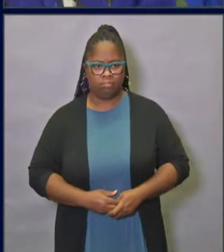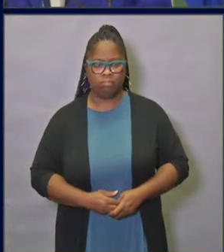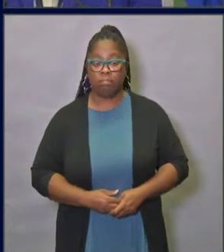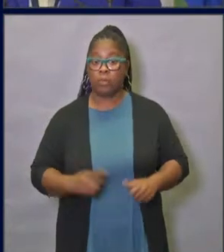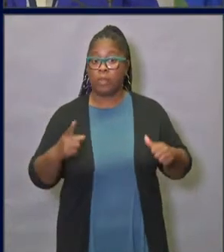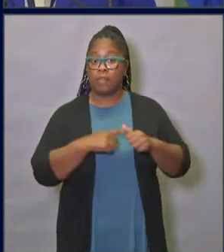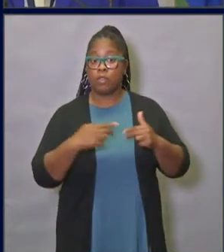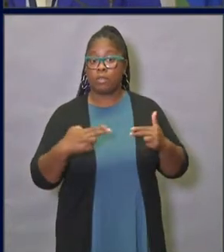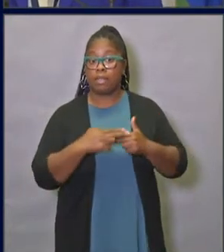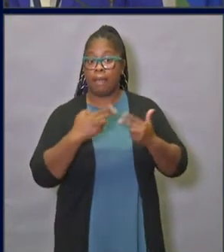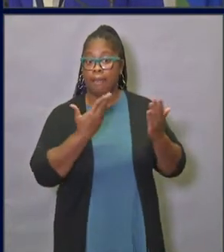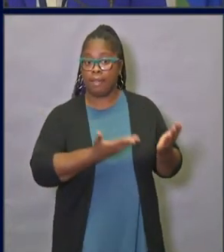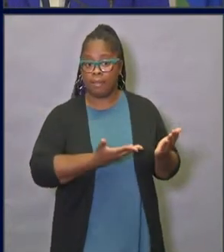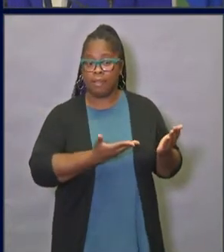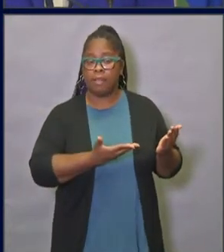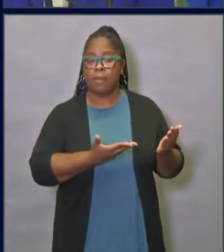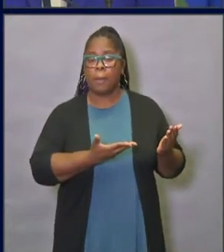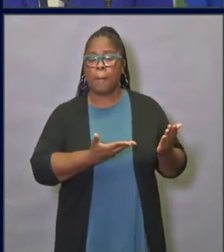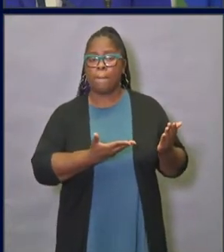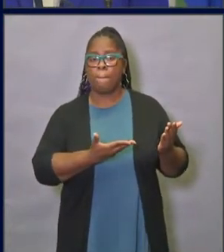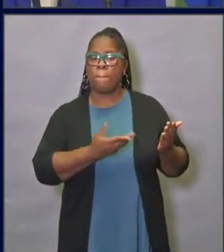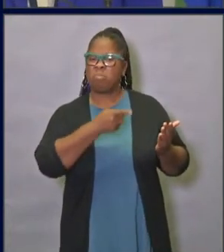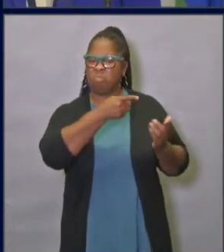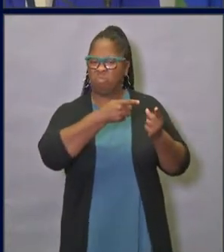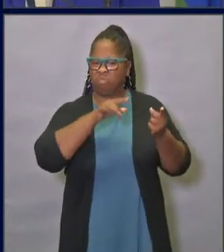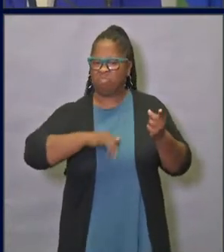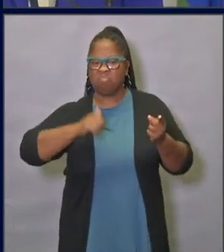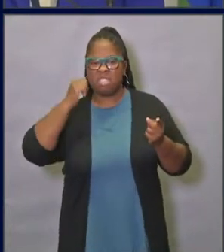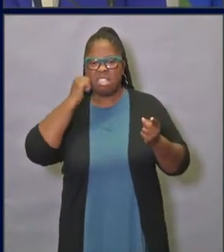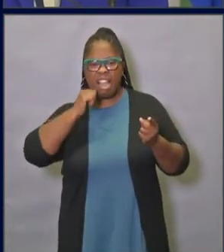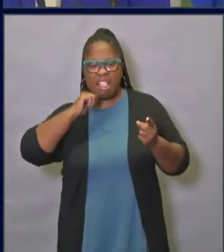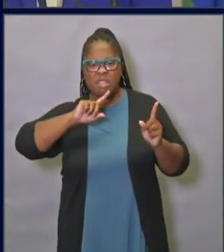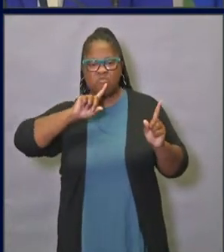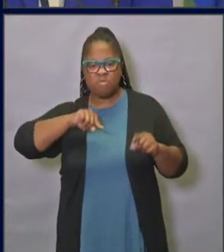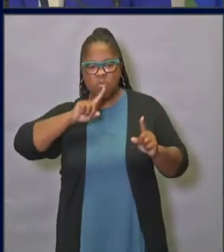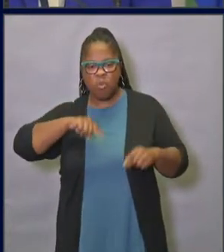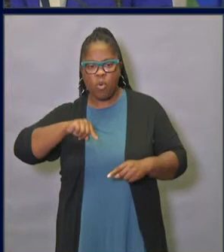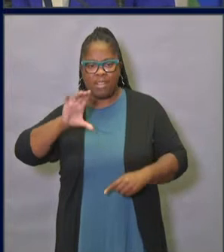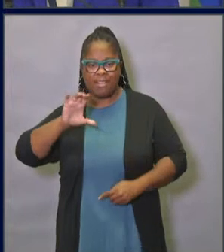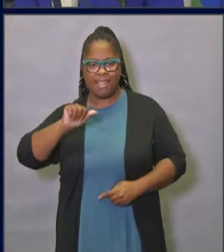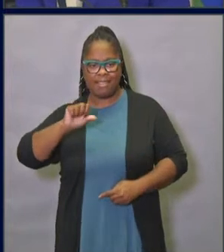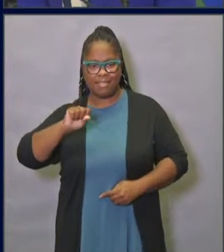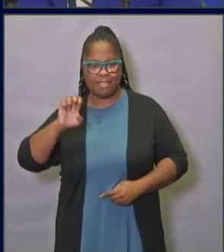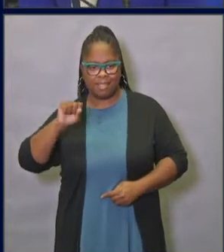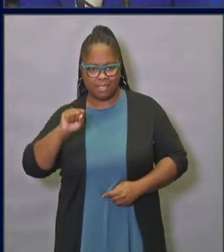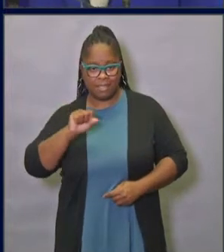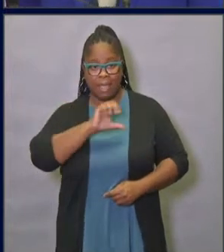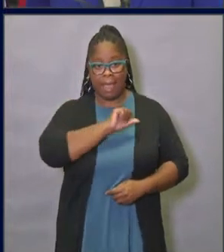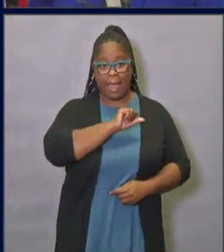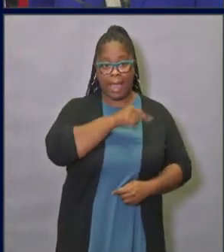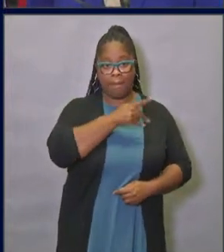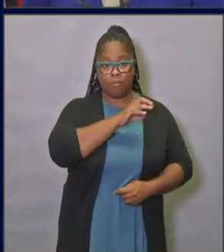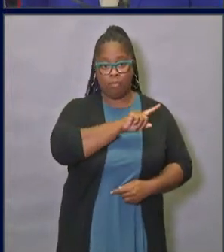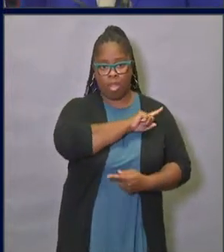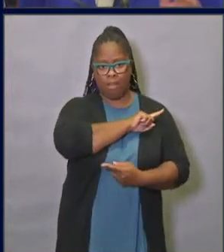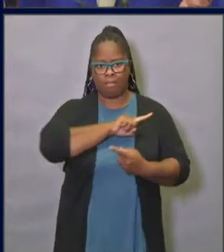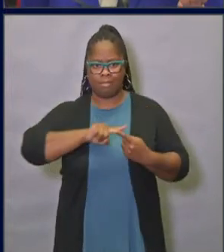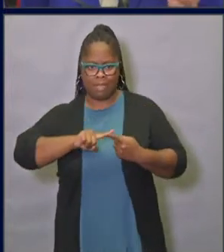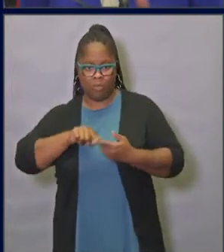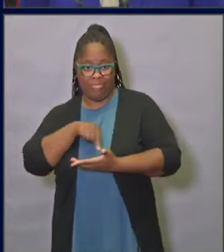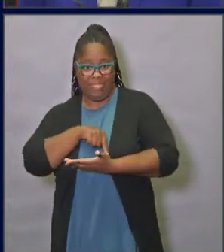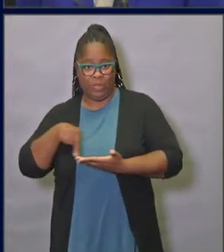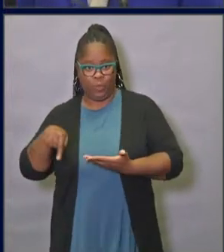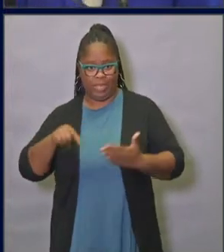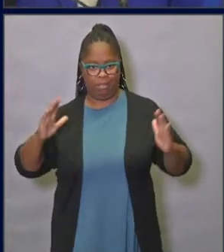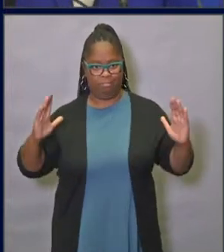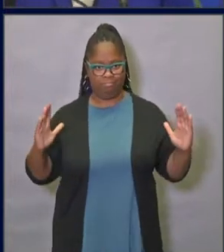first slide here, these are daily reported cases from April through this week. And you can